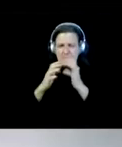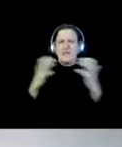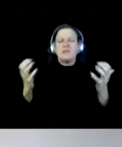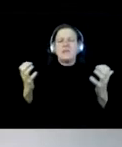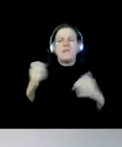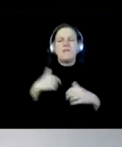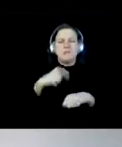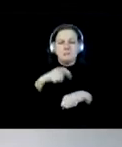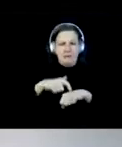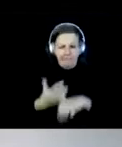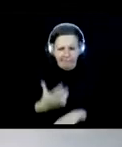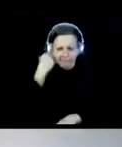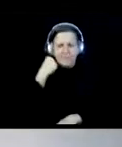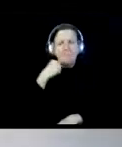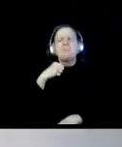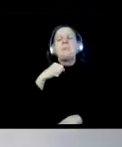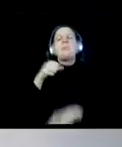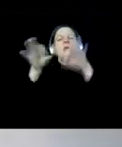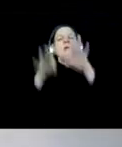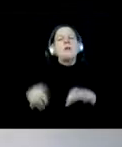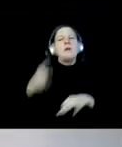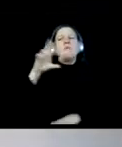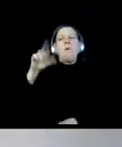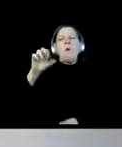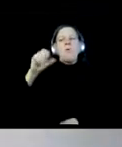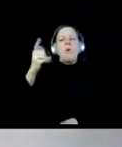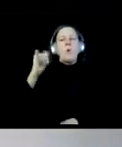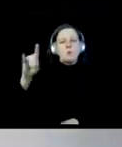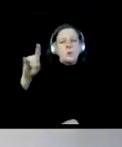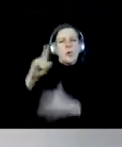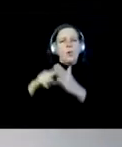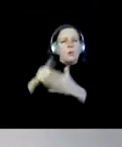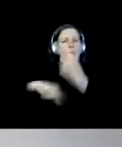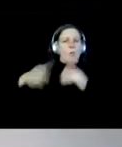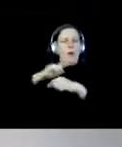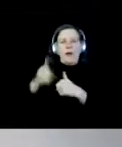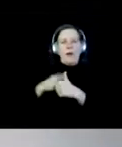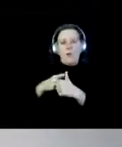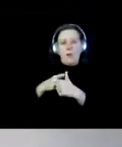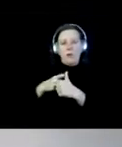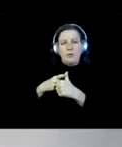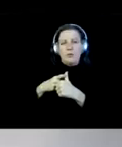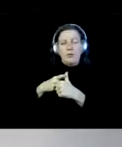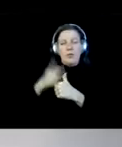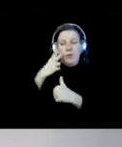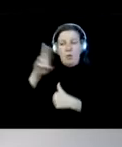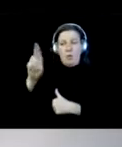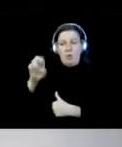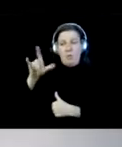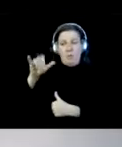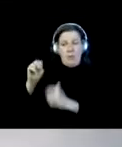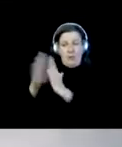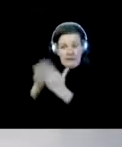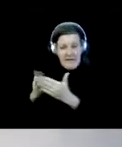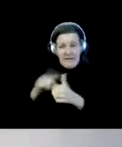Gold, what came first? Was it the encounter with the Berlant text, the iPhone's emergence?